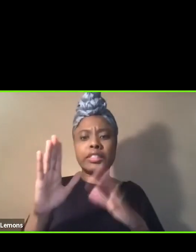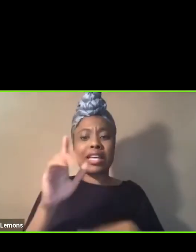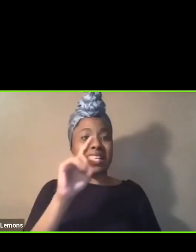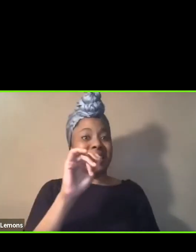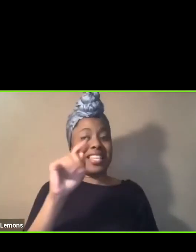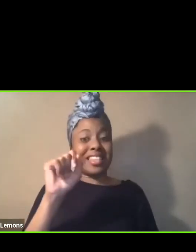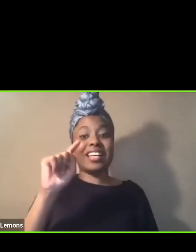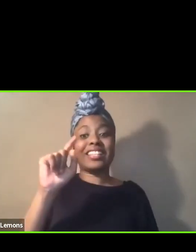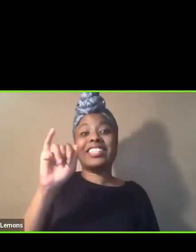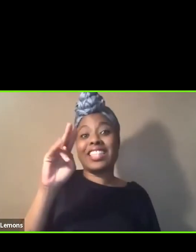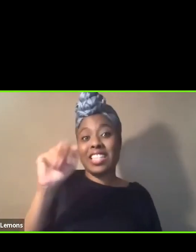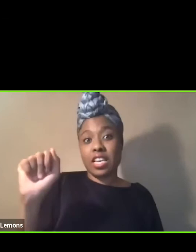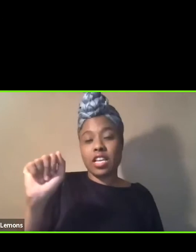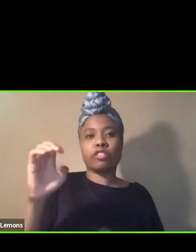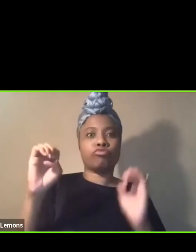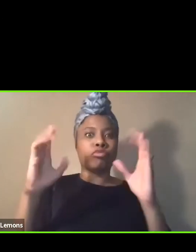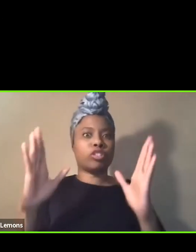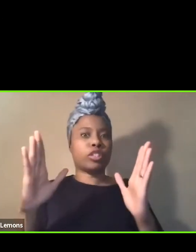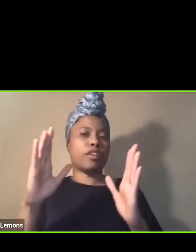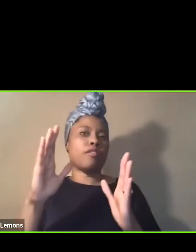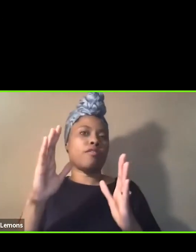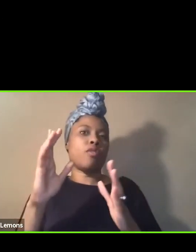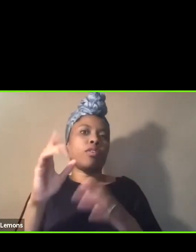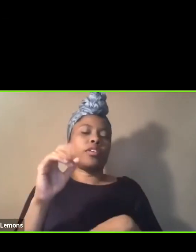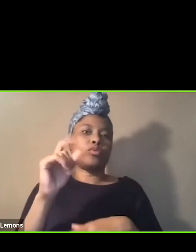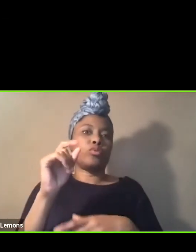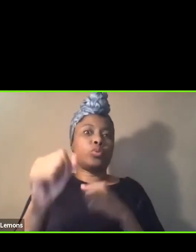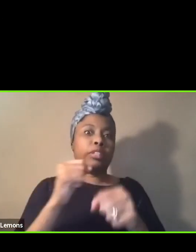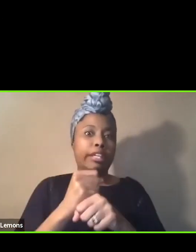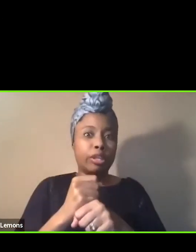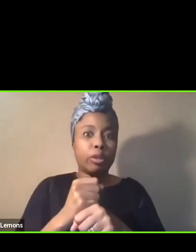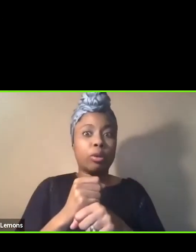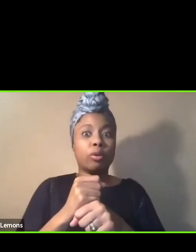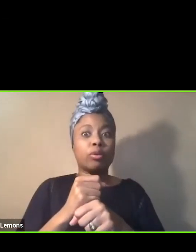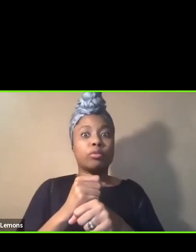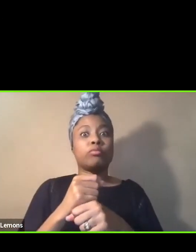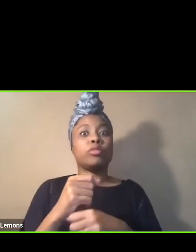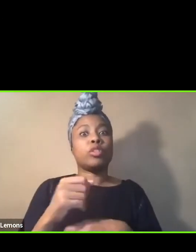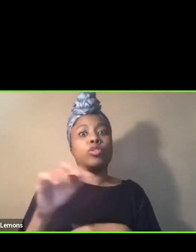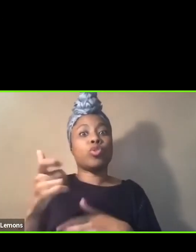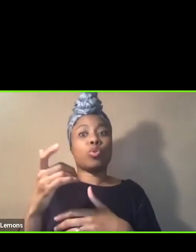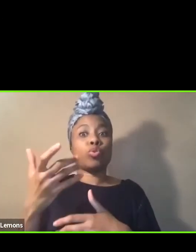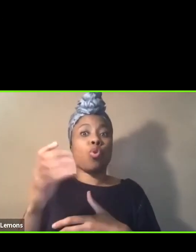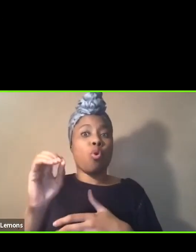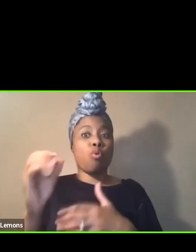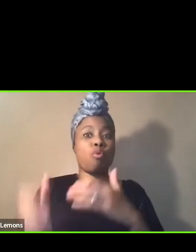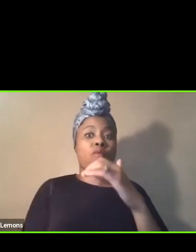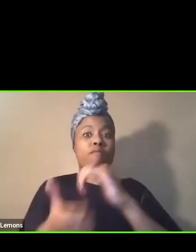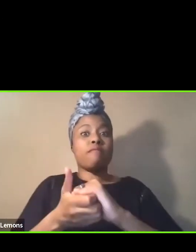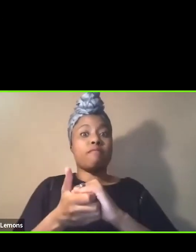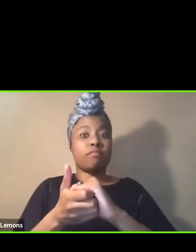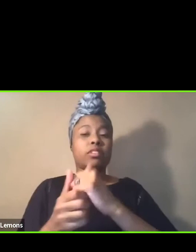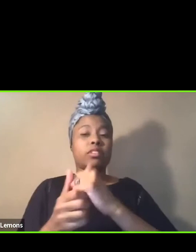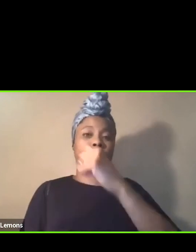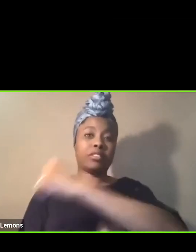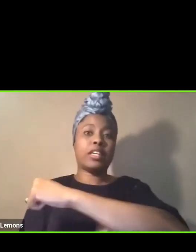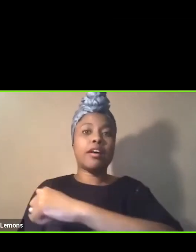School District for over 20 years, and is also one of the co-founders of Galing Bata After School